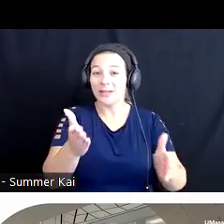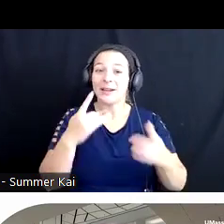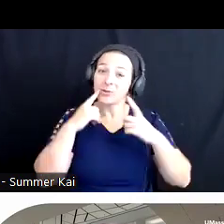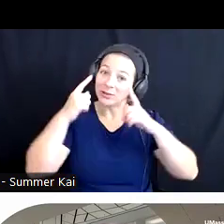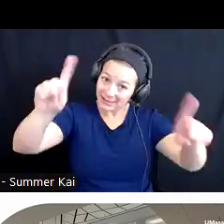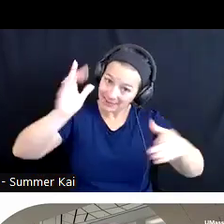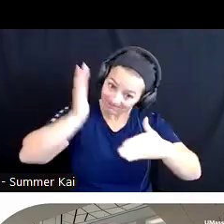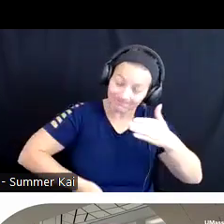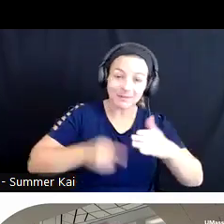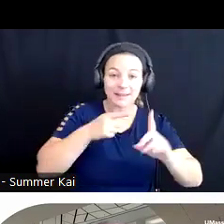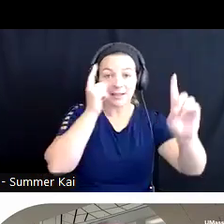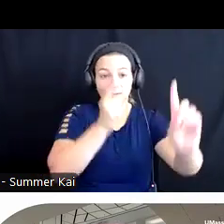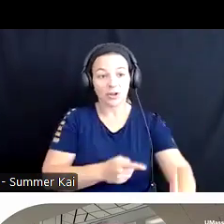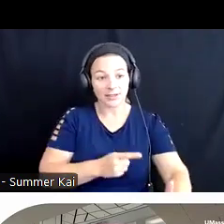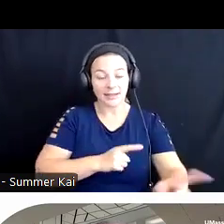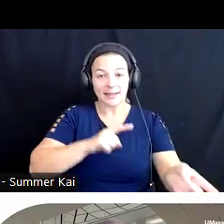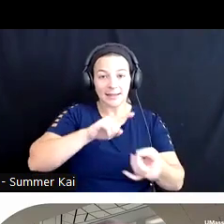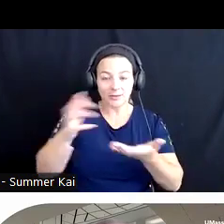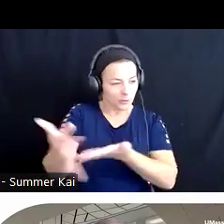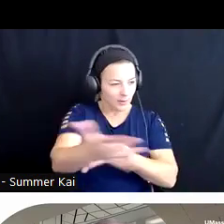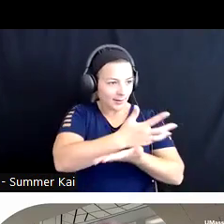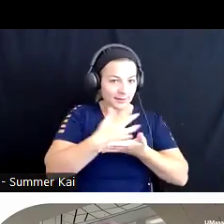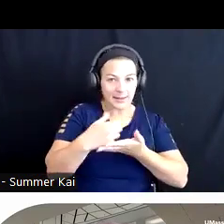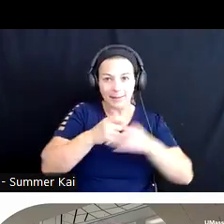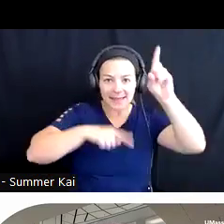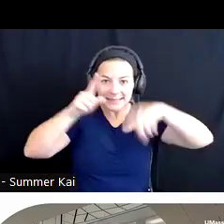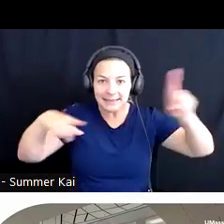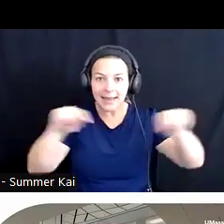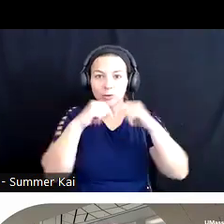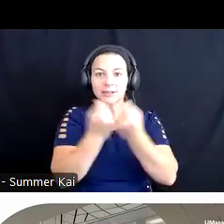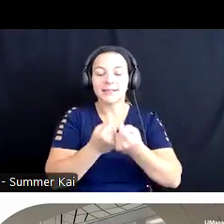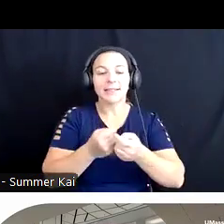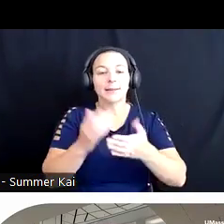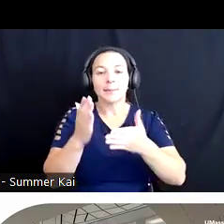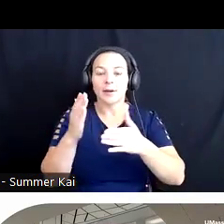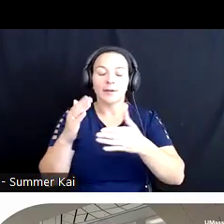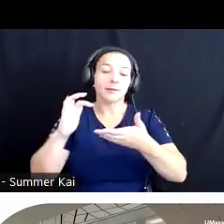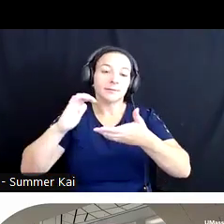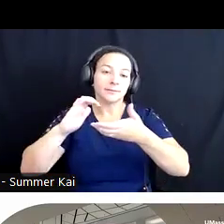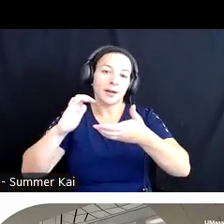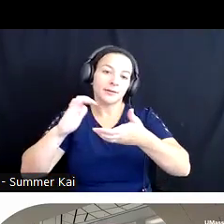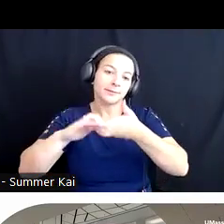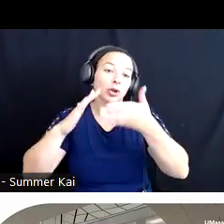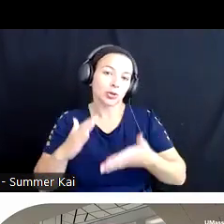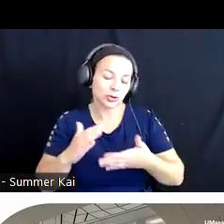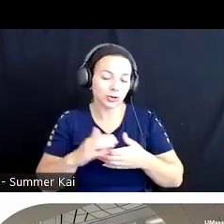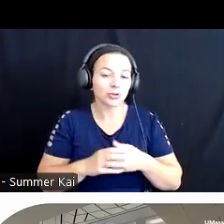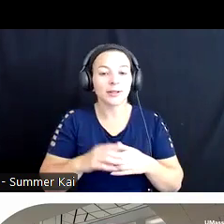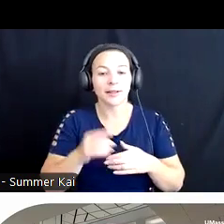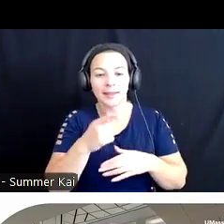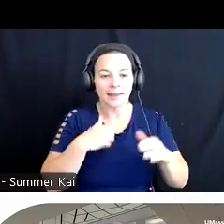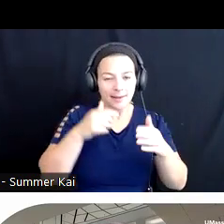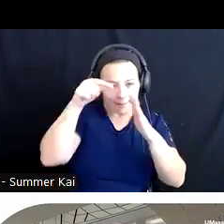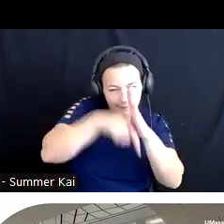to assemble a very diverse team of partners, all of whom bring to the table deep subject matter expertise to address these